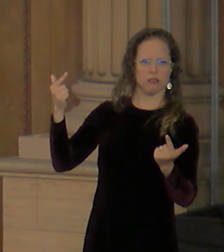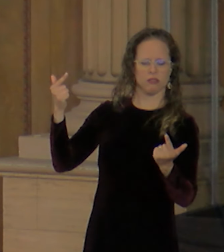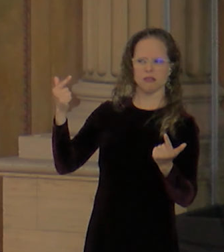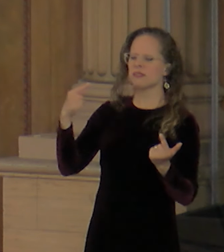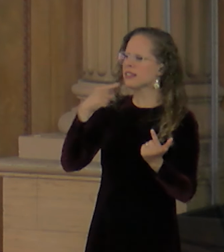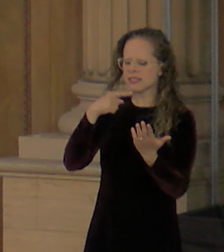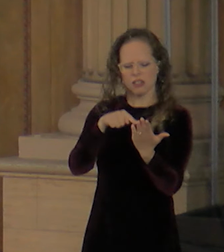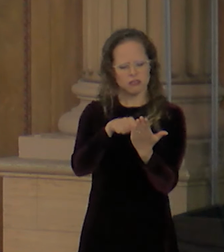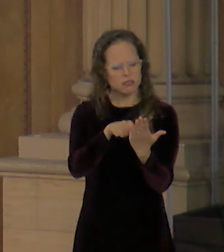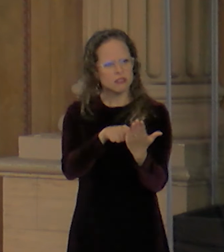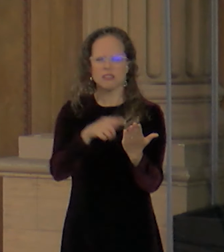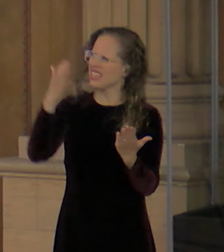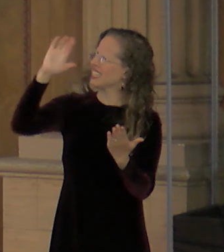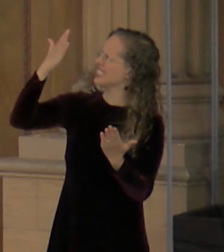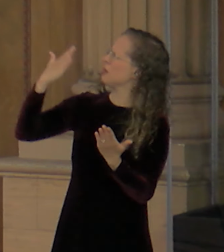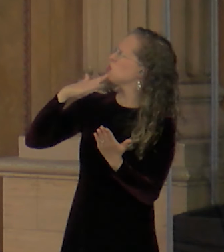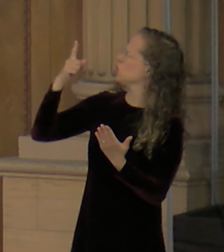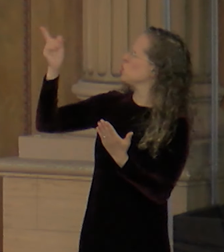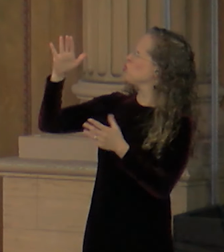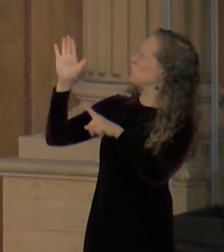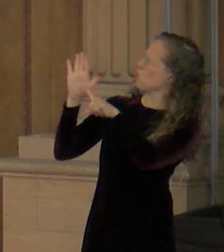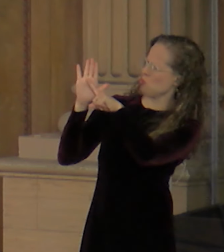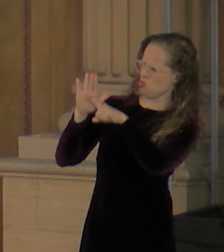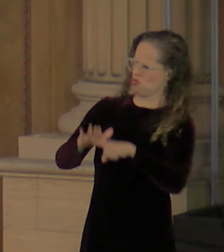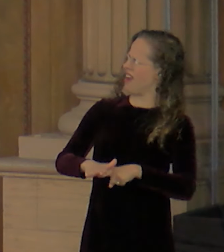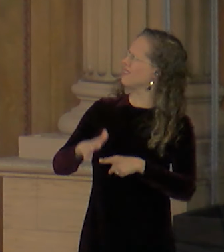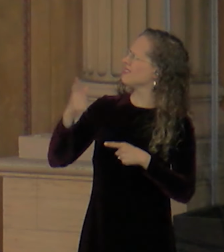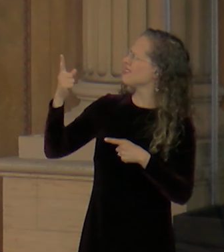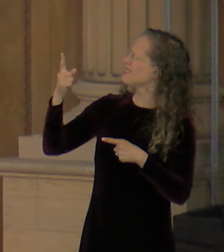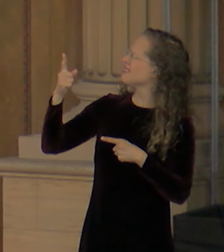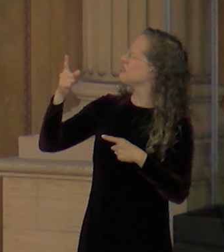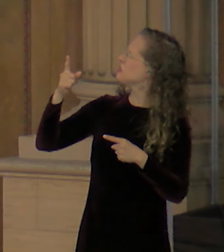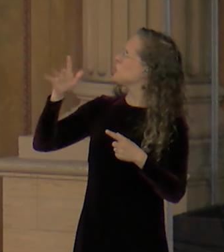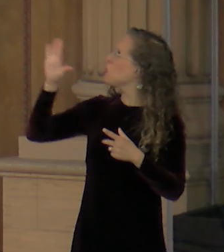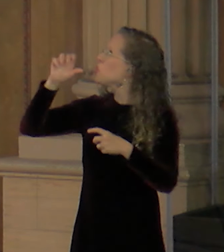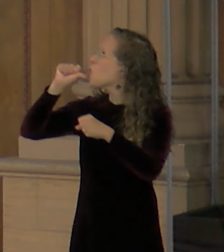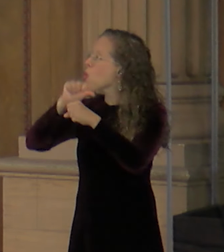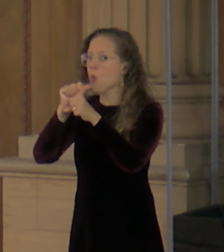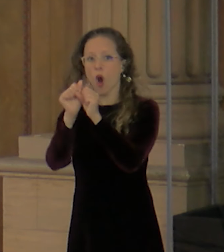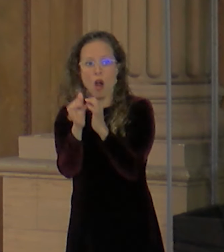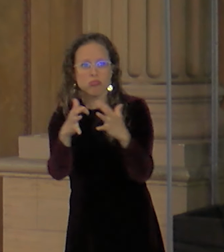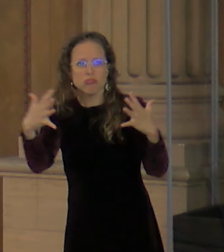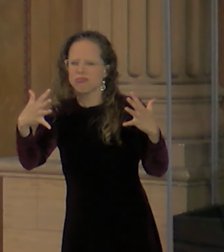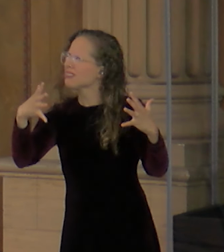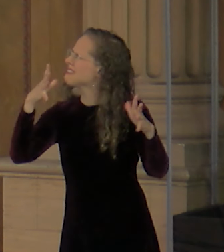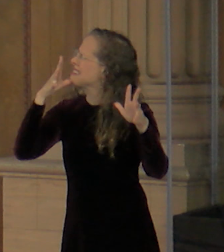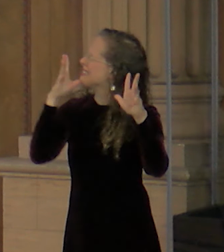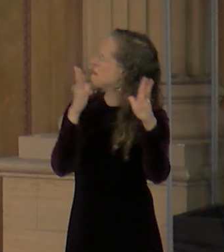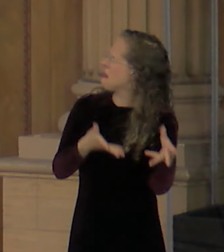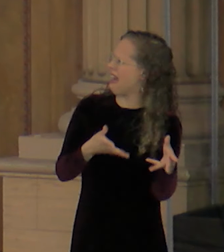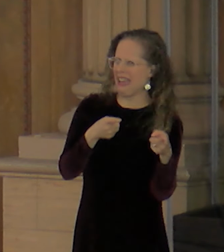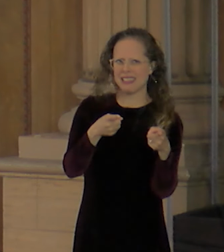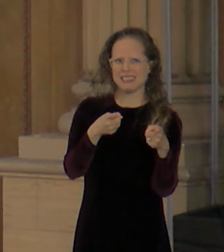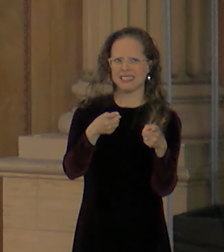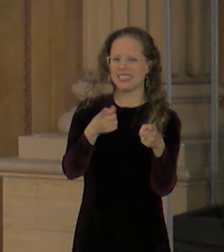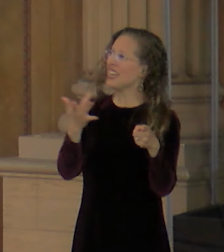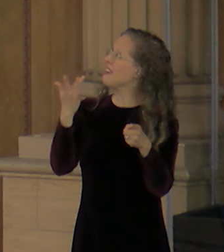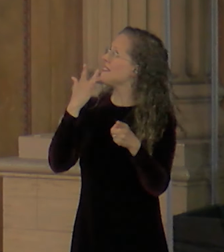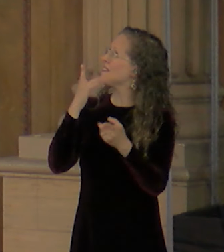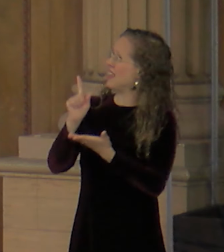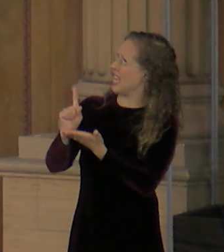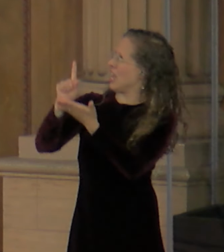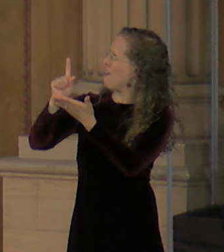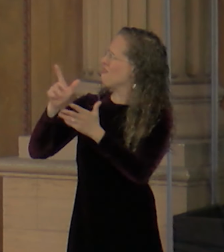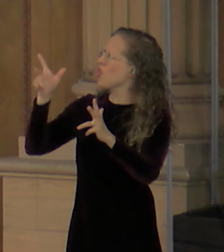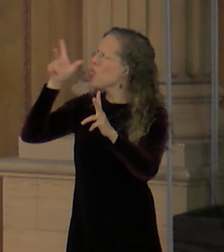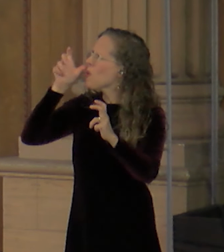says, does it seem good to you to oppress, to despise the work of your hands and favor the designs of the wicked? So